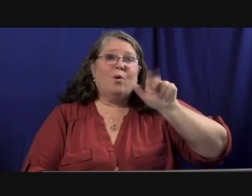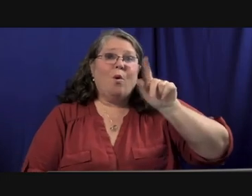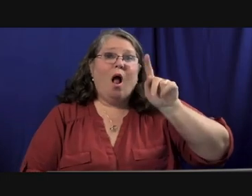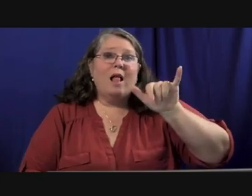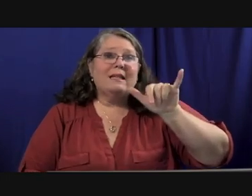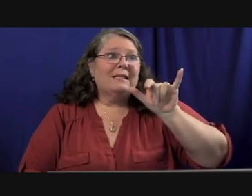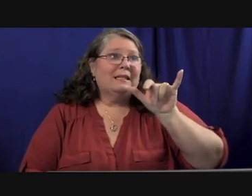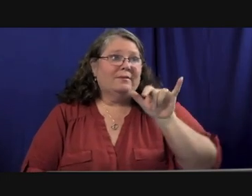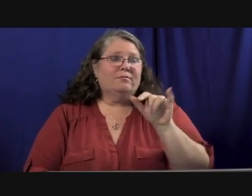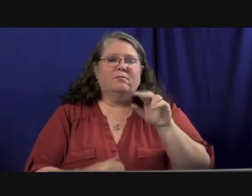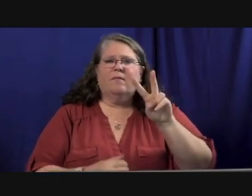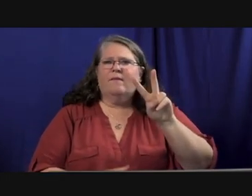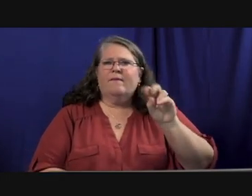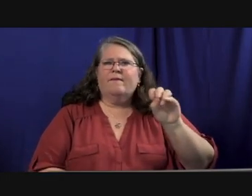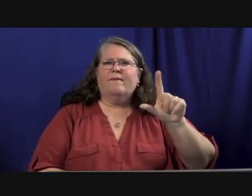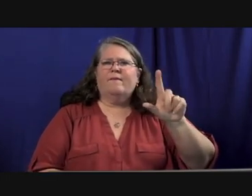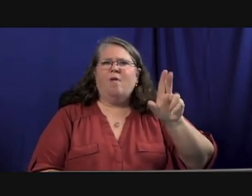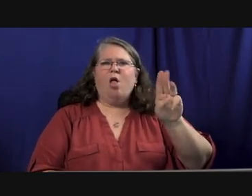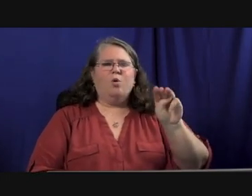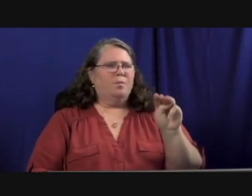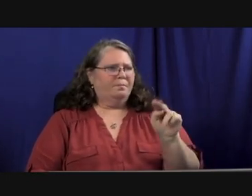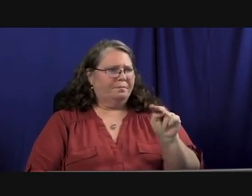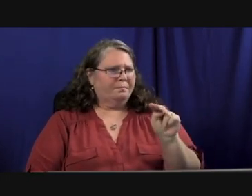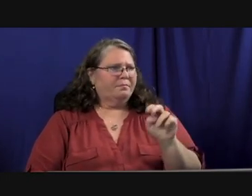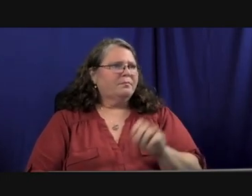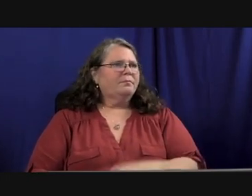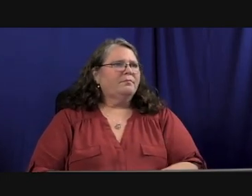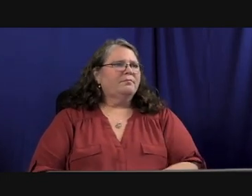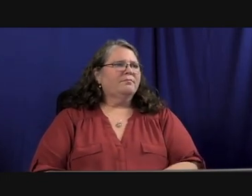So now quality,